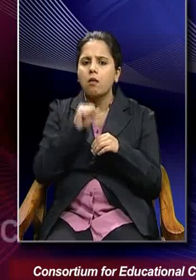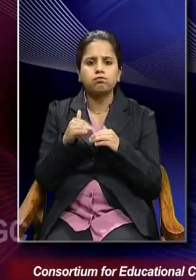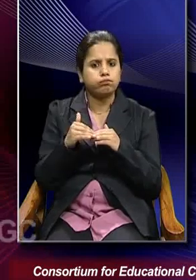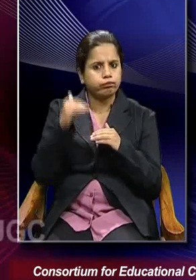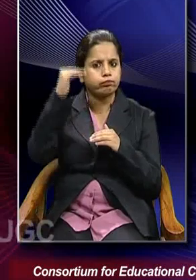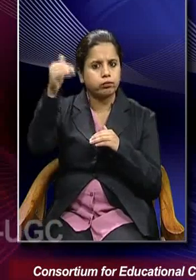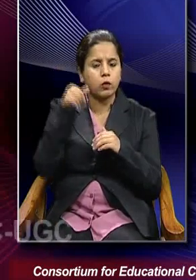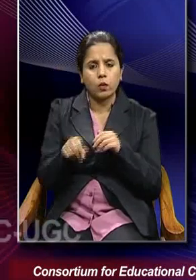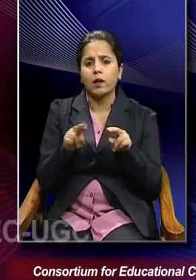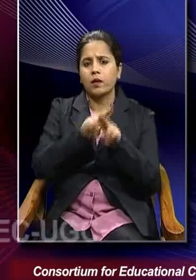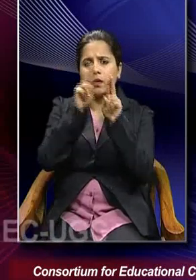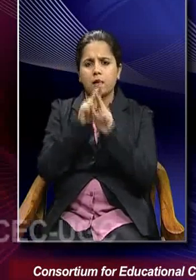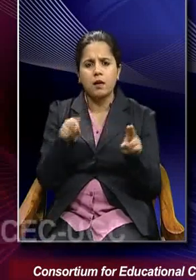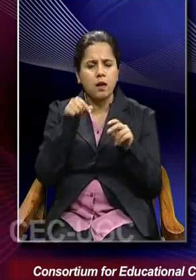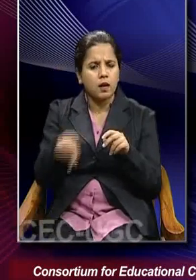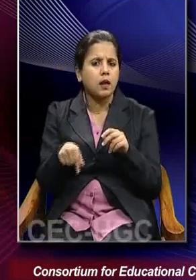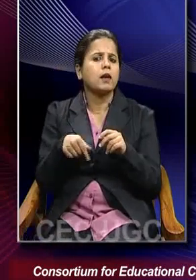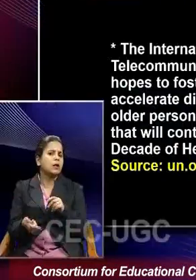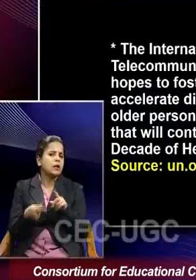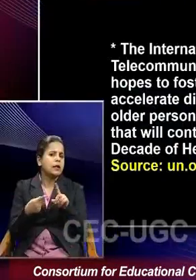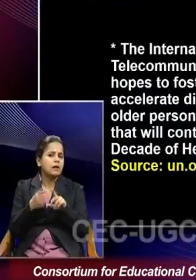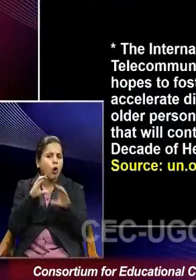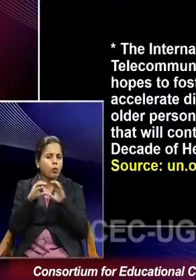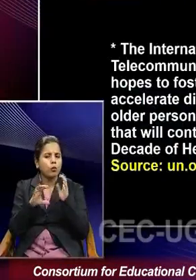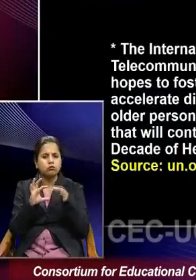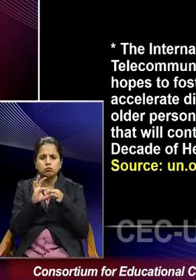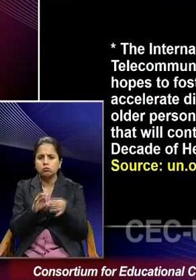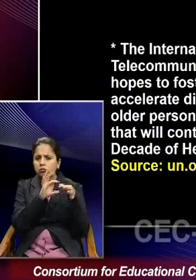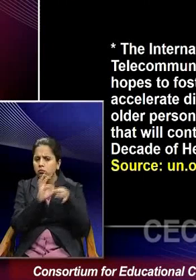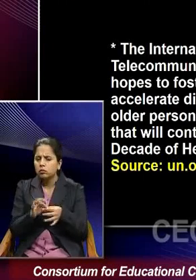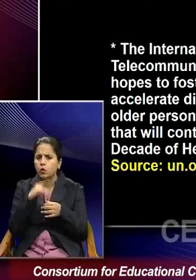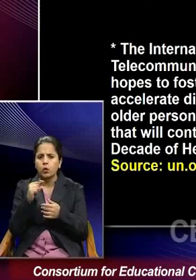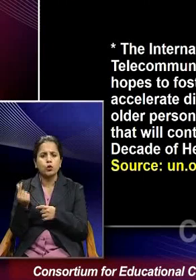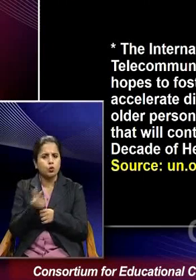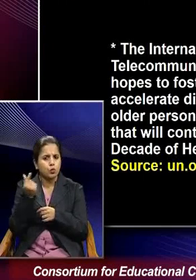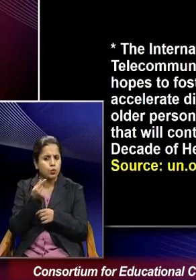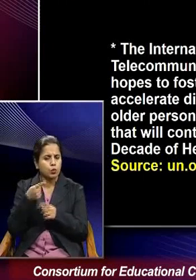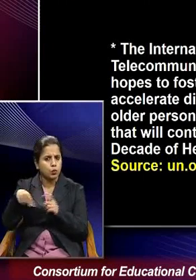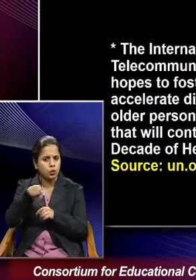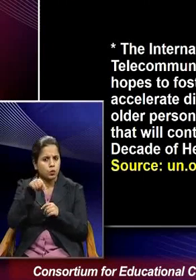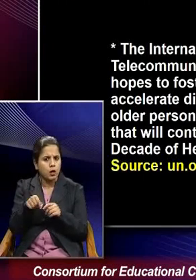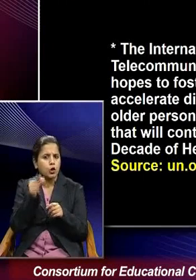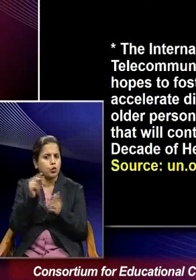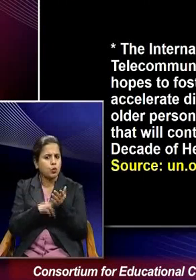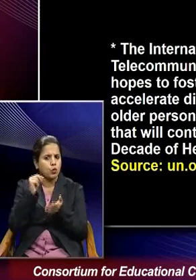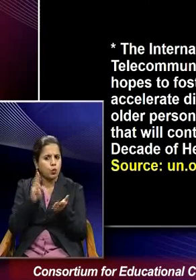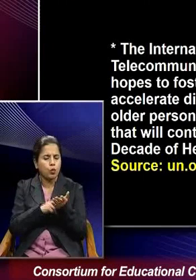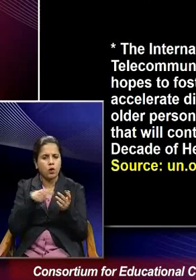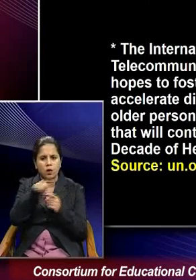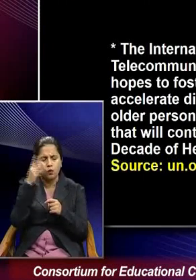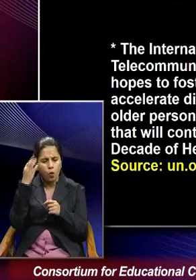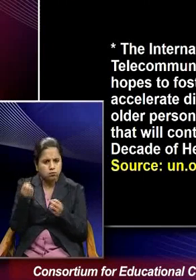The International Telecommunication Union attempts to foster initiatives